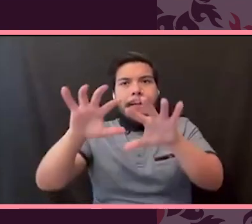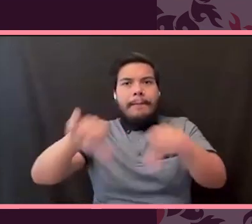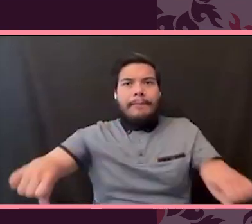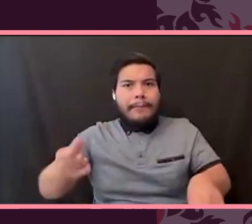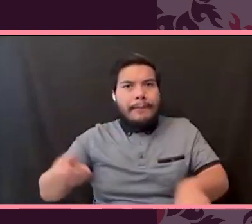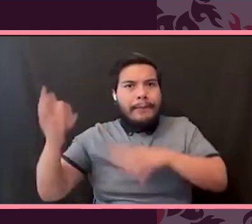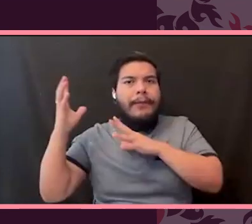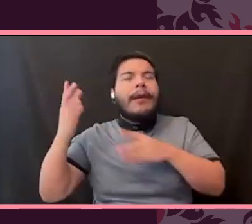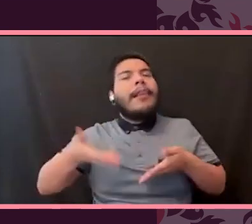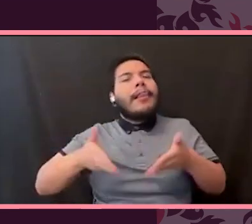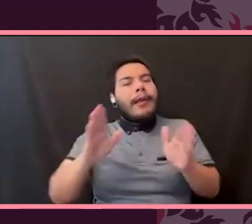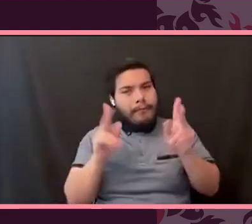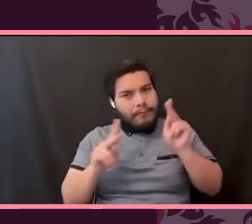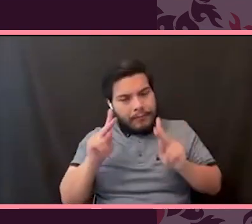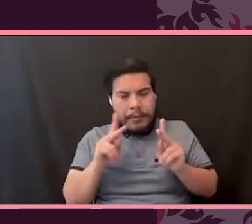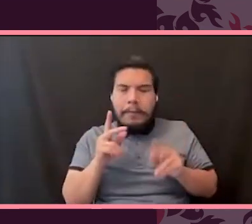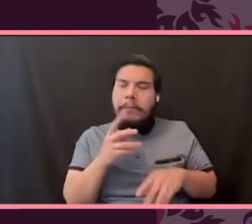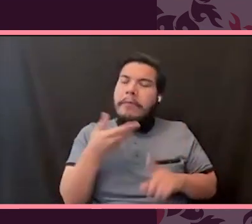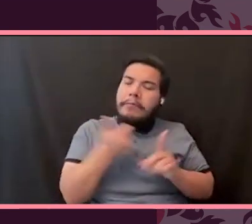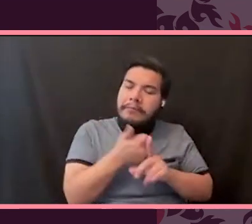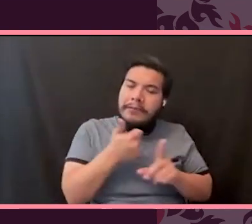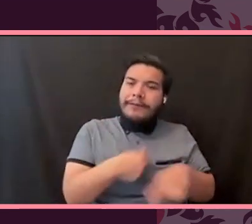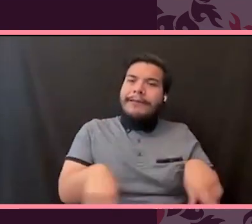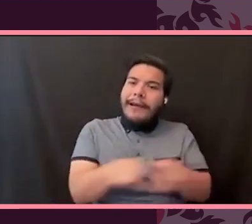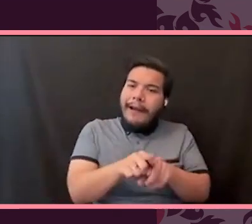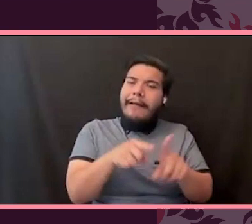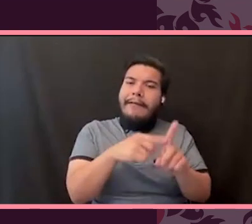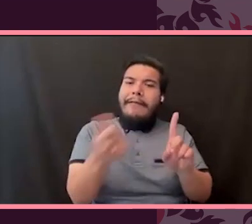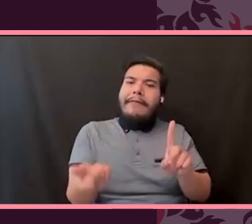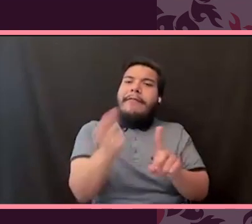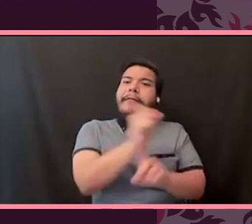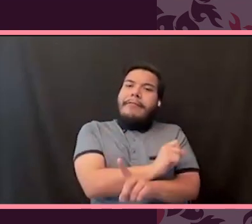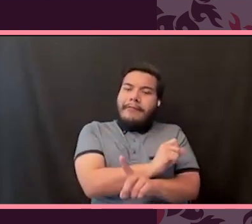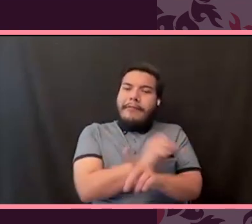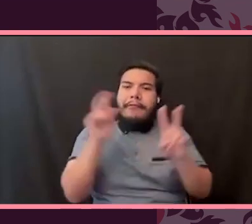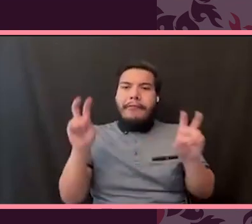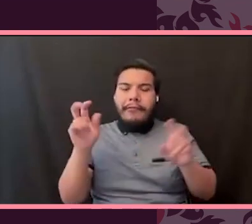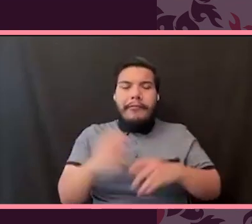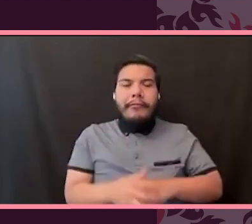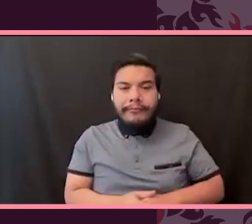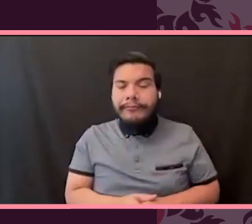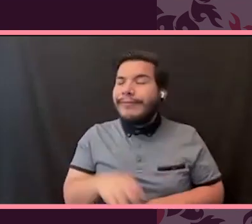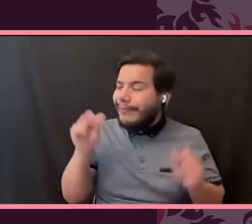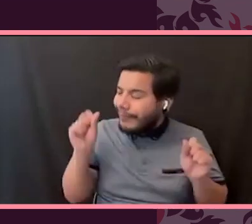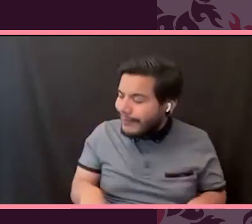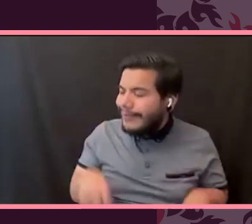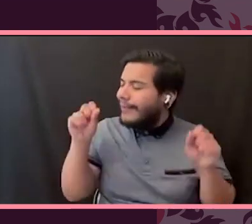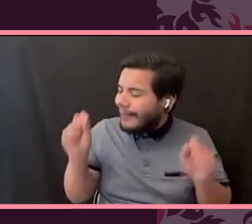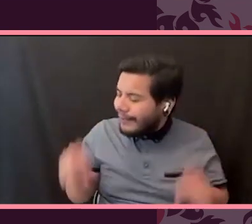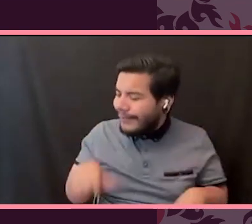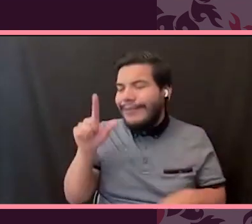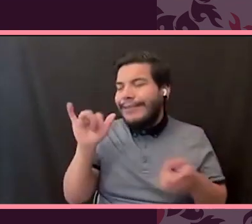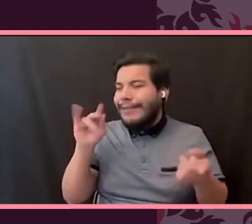other. Yes. Yes, this is Lindsey. As you both are saying that, Toren